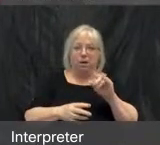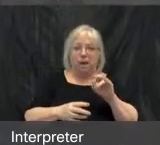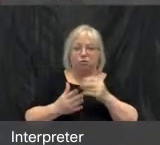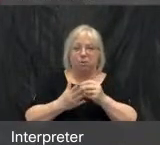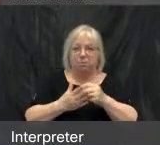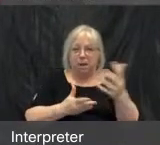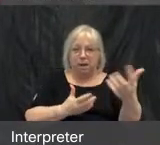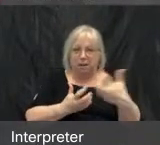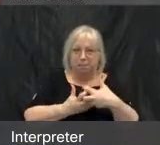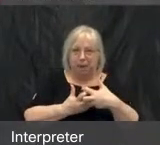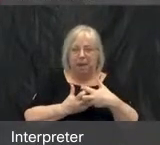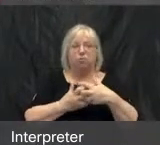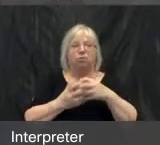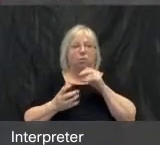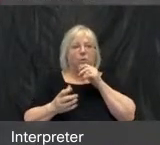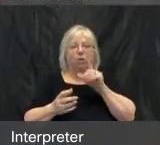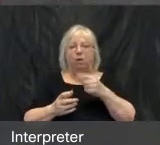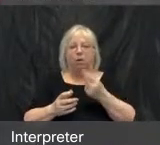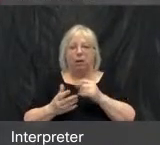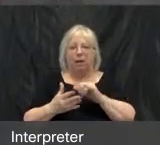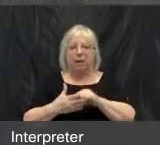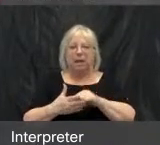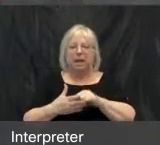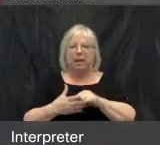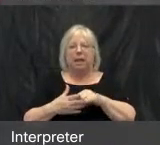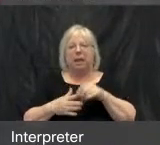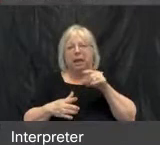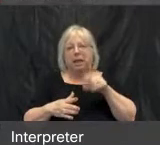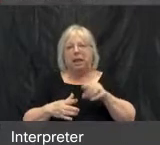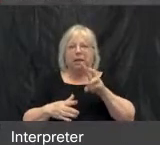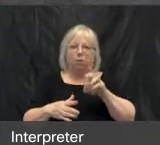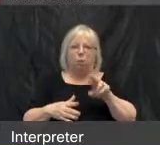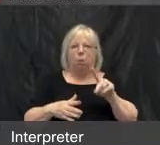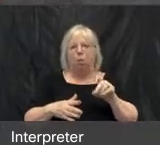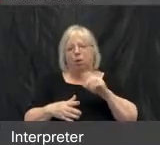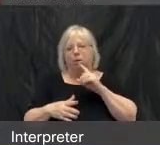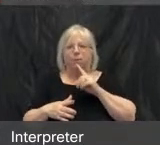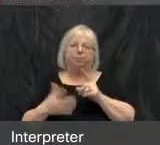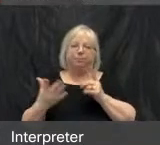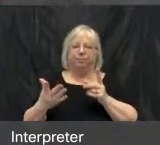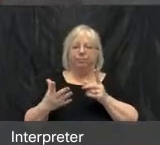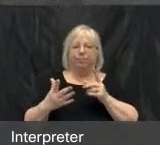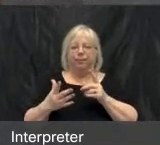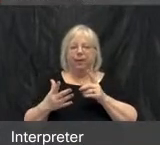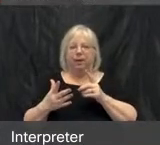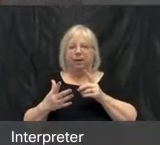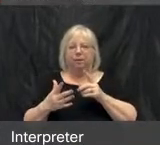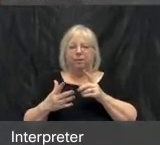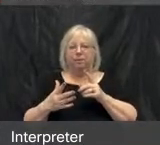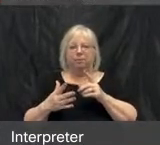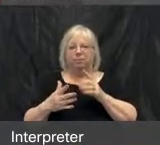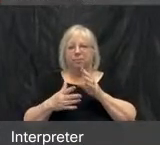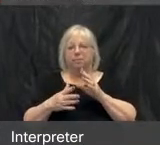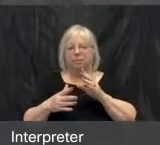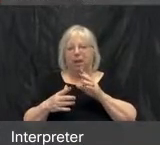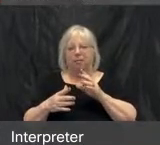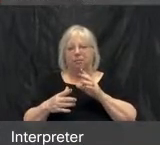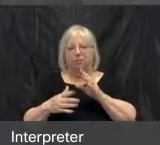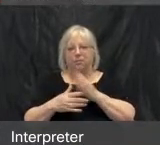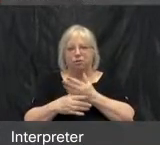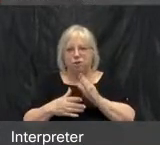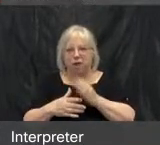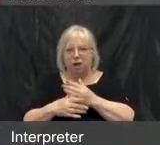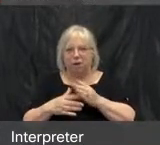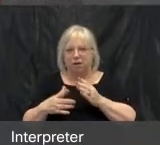just an issue of these wards were arbitrarily picked, that we had common denominators in those